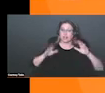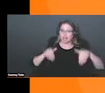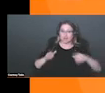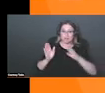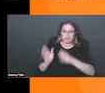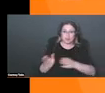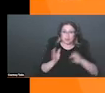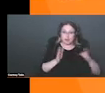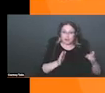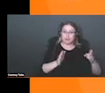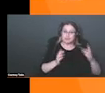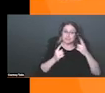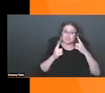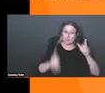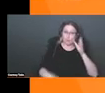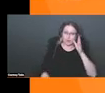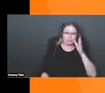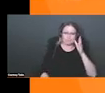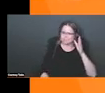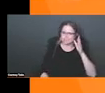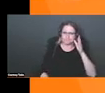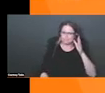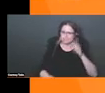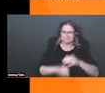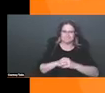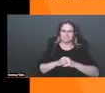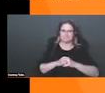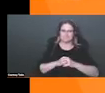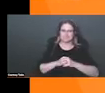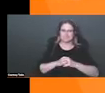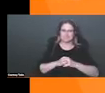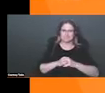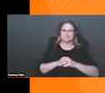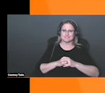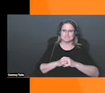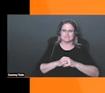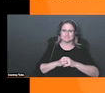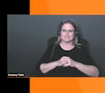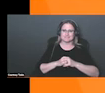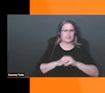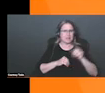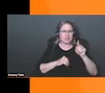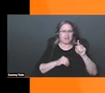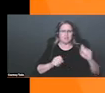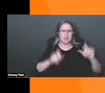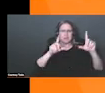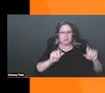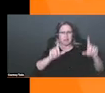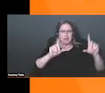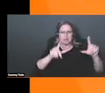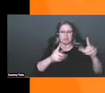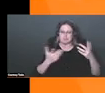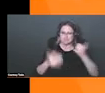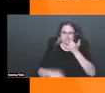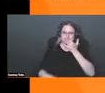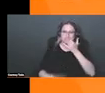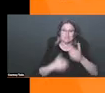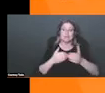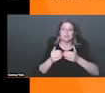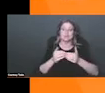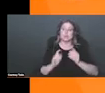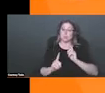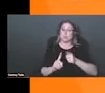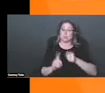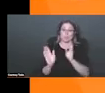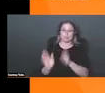prepare, you are preparing to fail. So I don't know why it's doing that. The preparation is